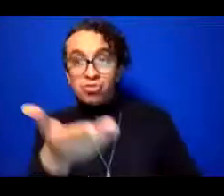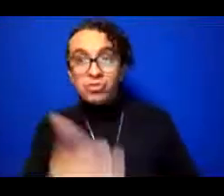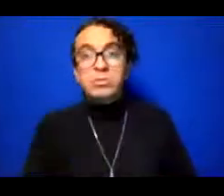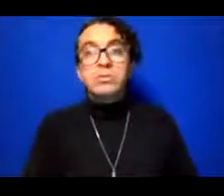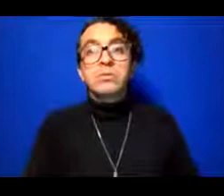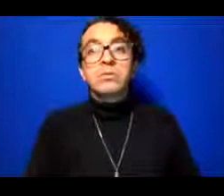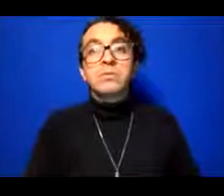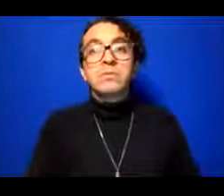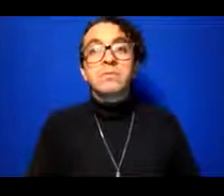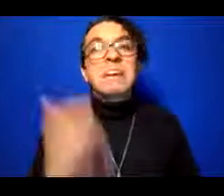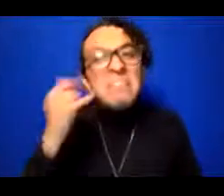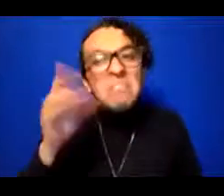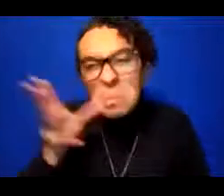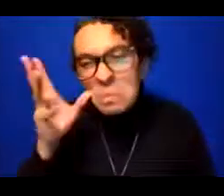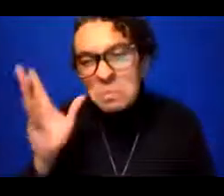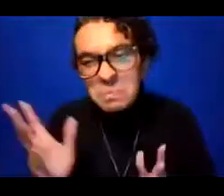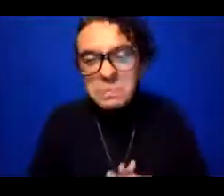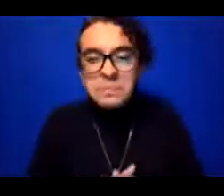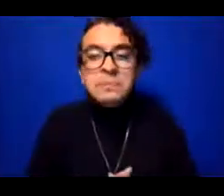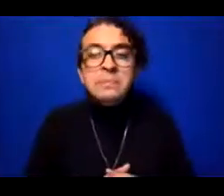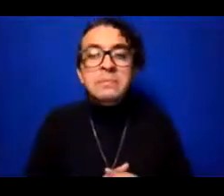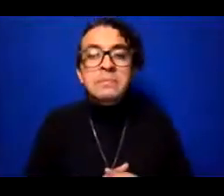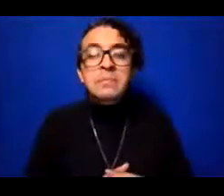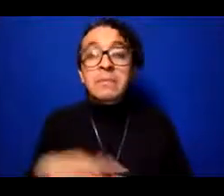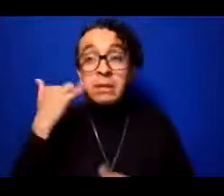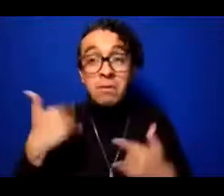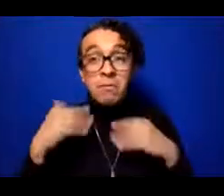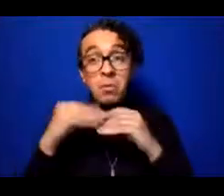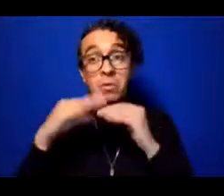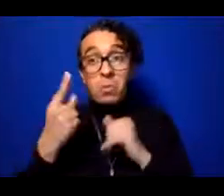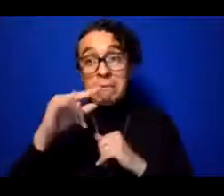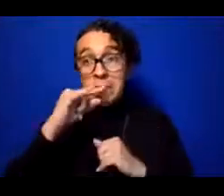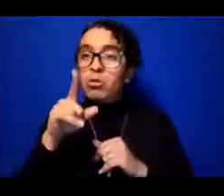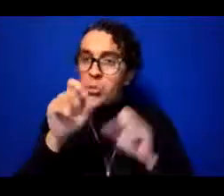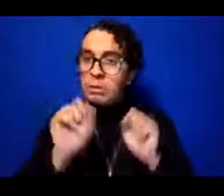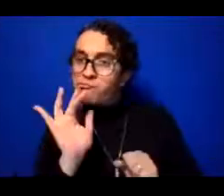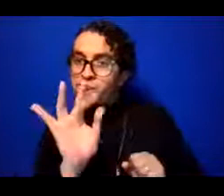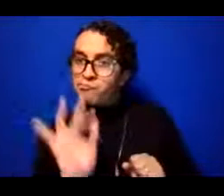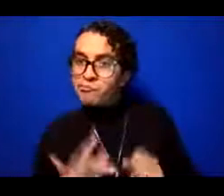you are a parent, you can select more than one.